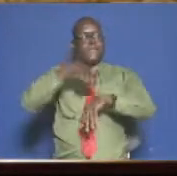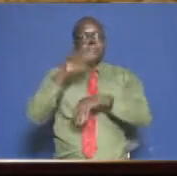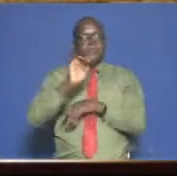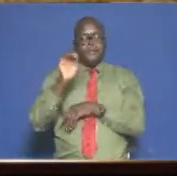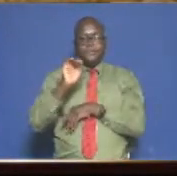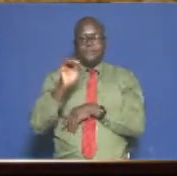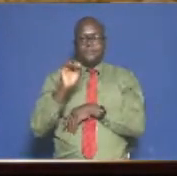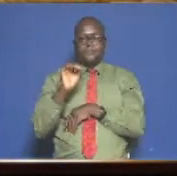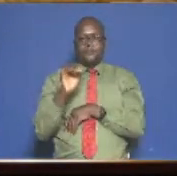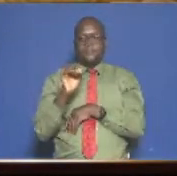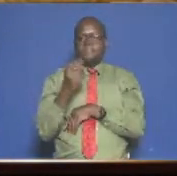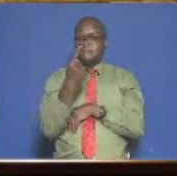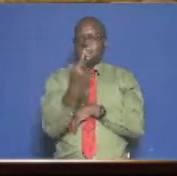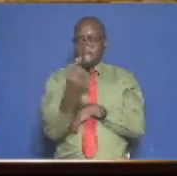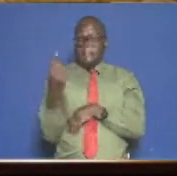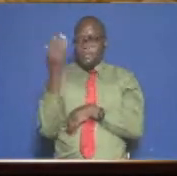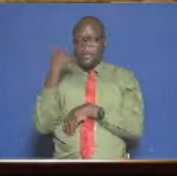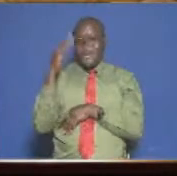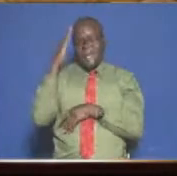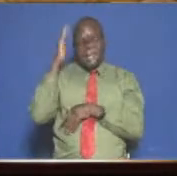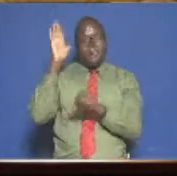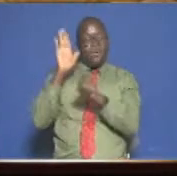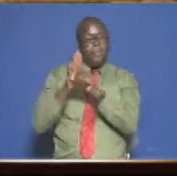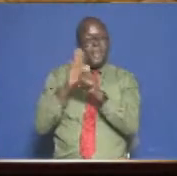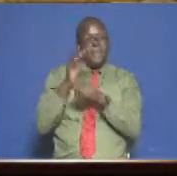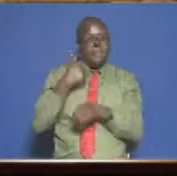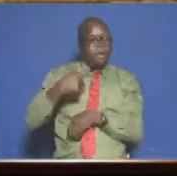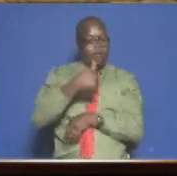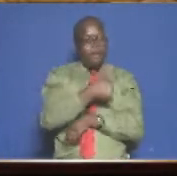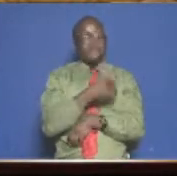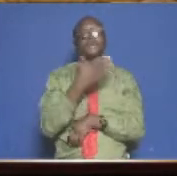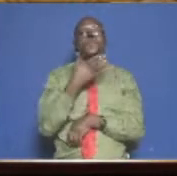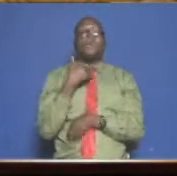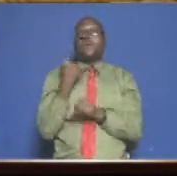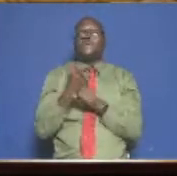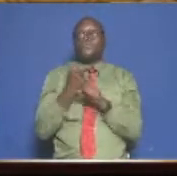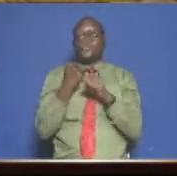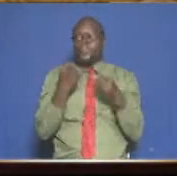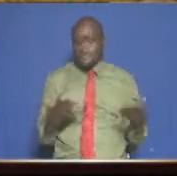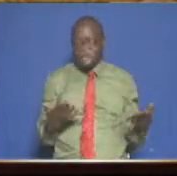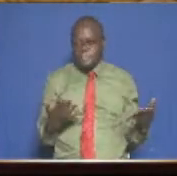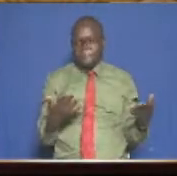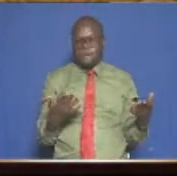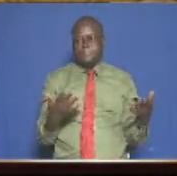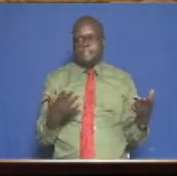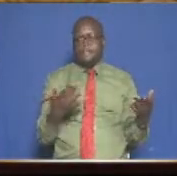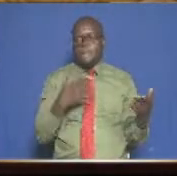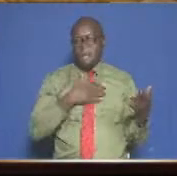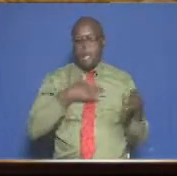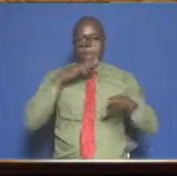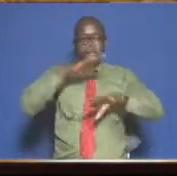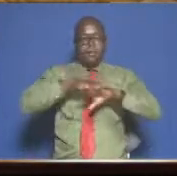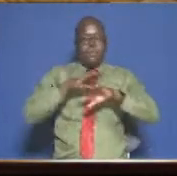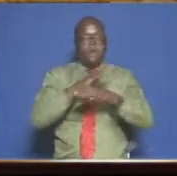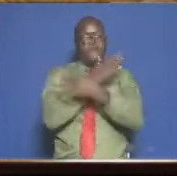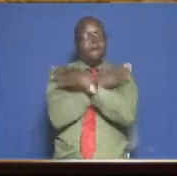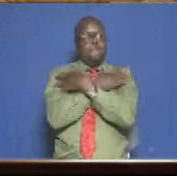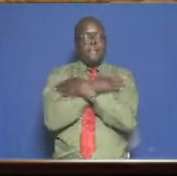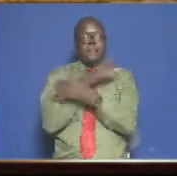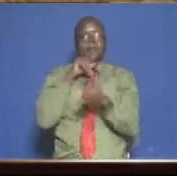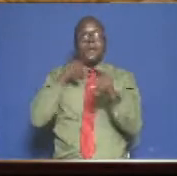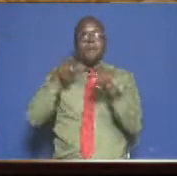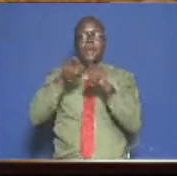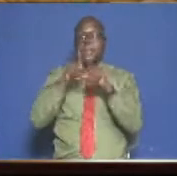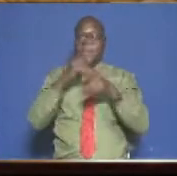not too long per person, so, because I know there are many of us who would want to eulogize our good friend and brother, the